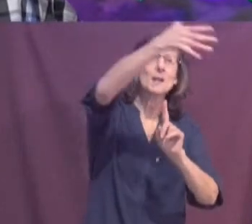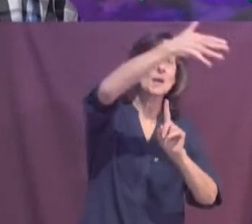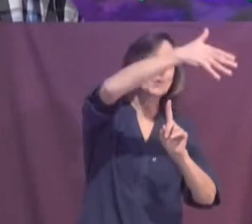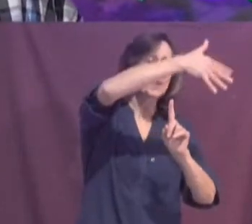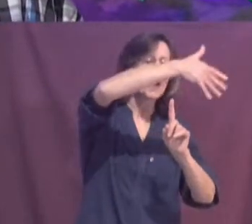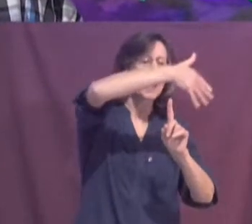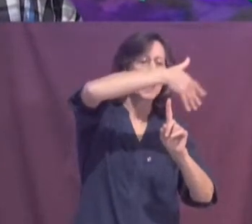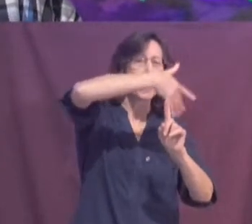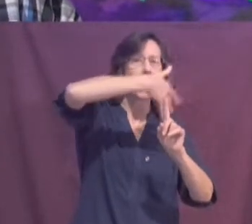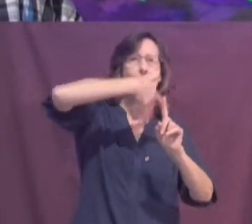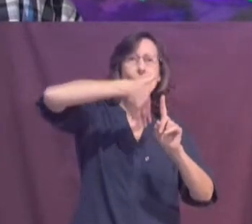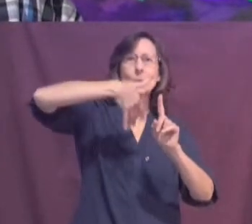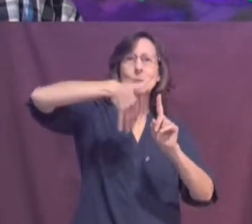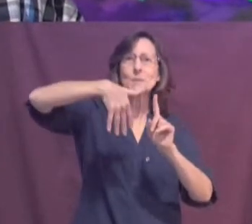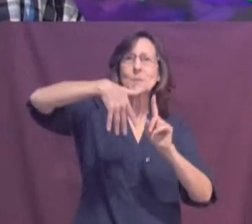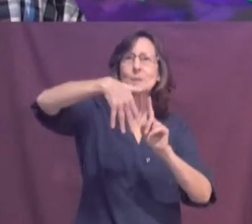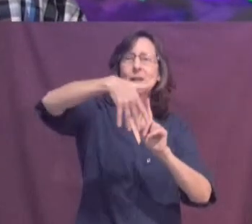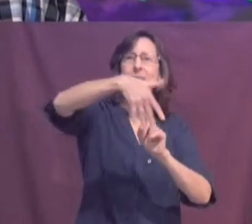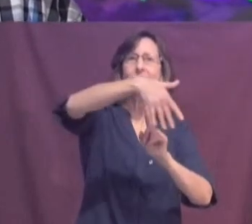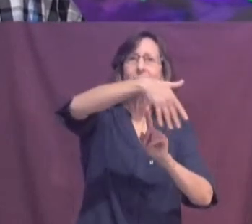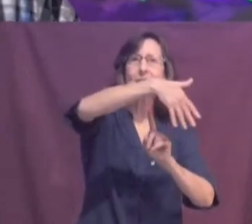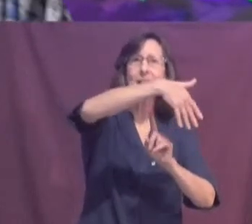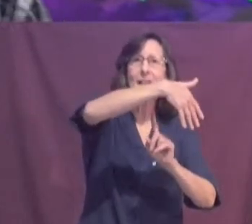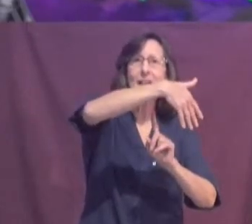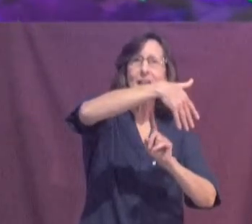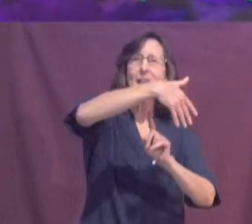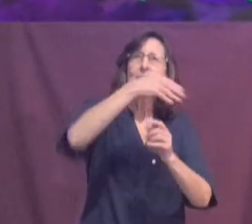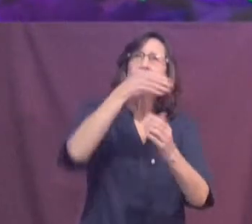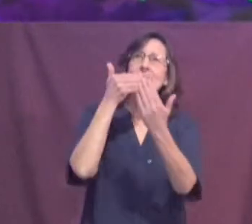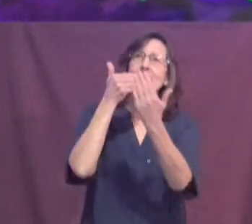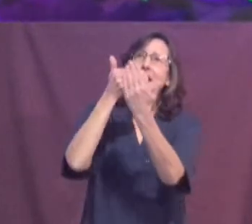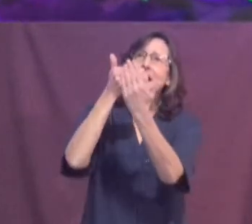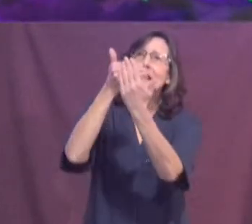beams around me.